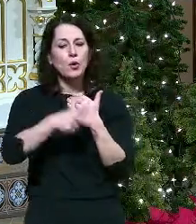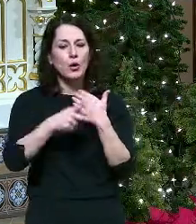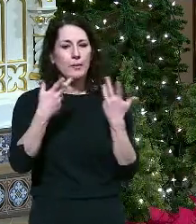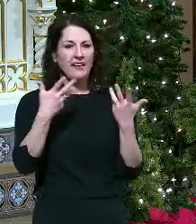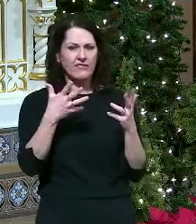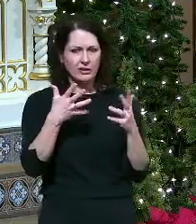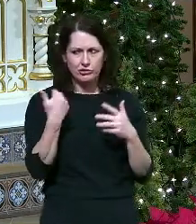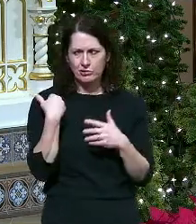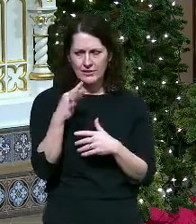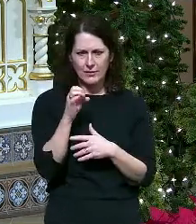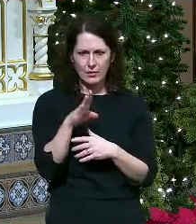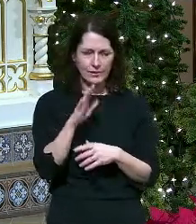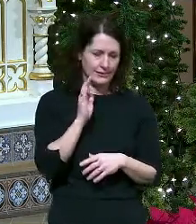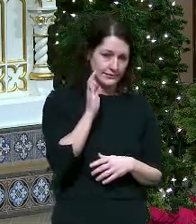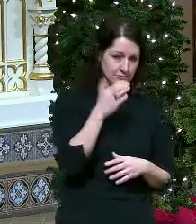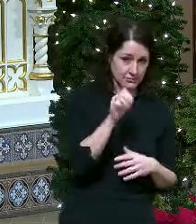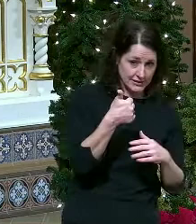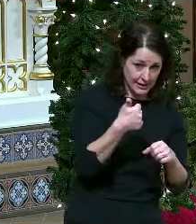Seems like about 10 years ago.